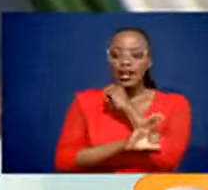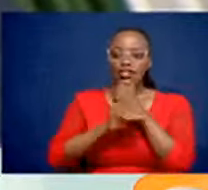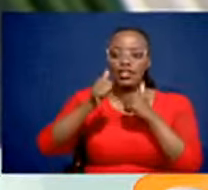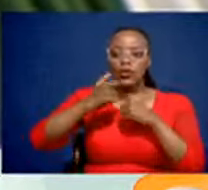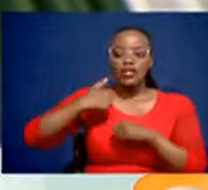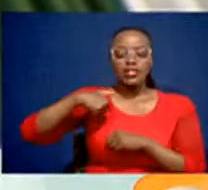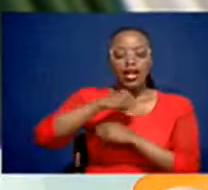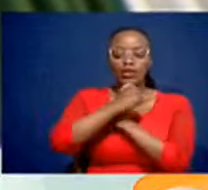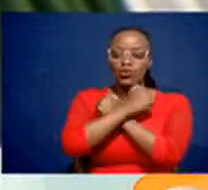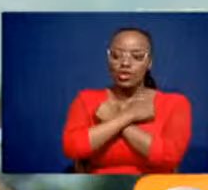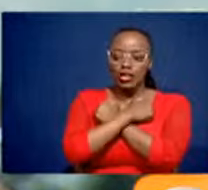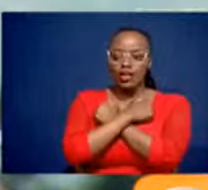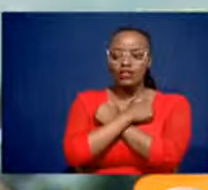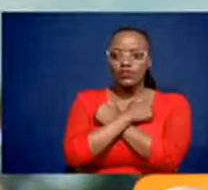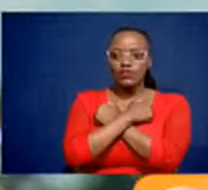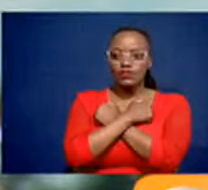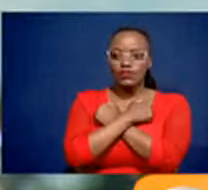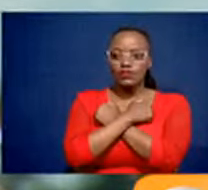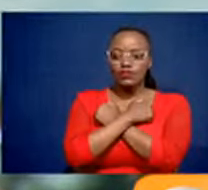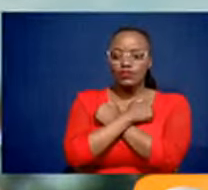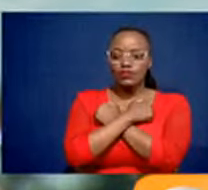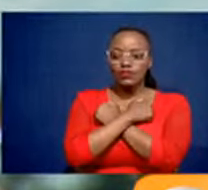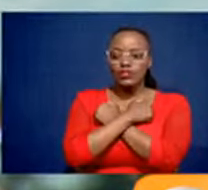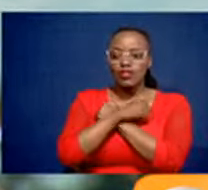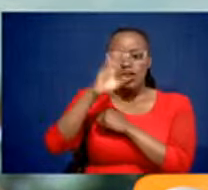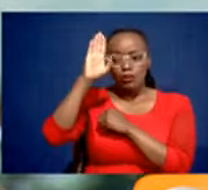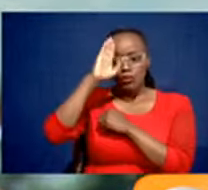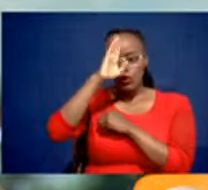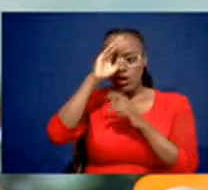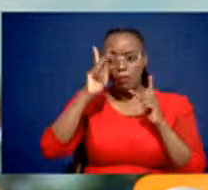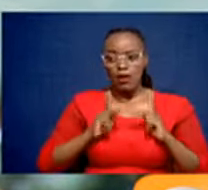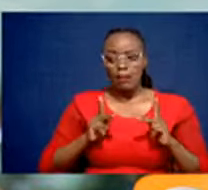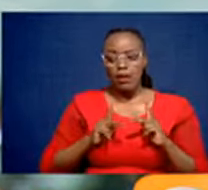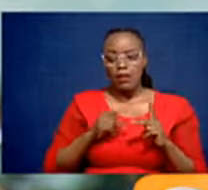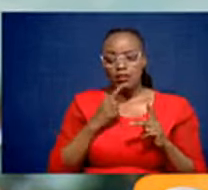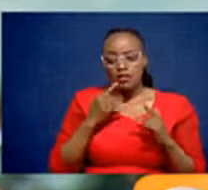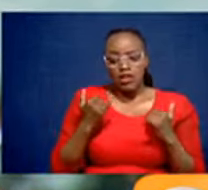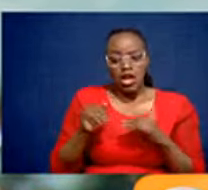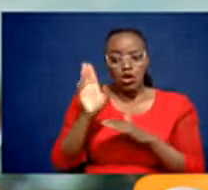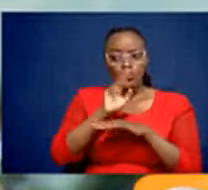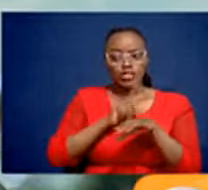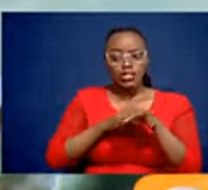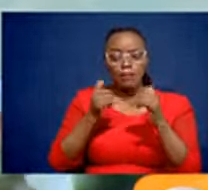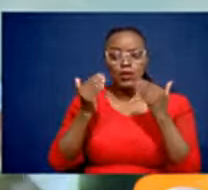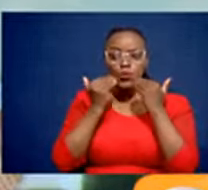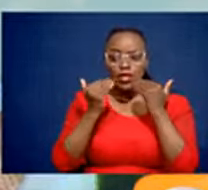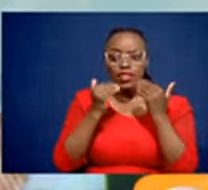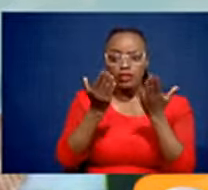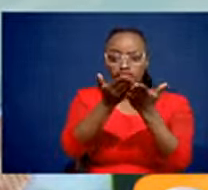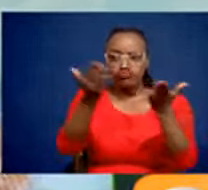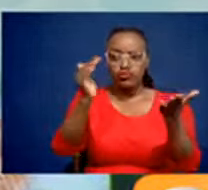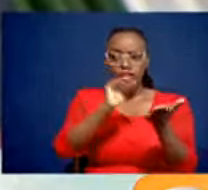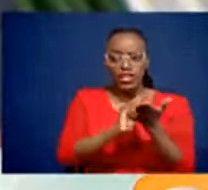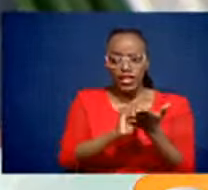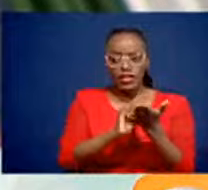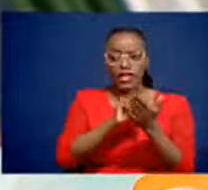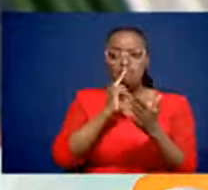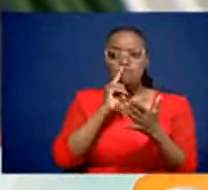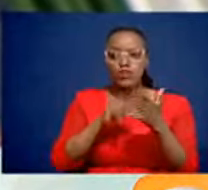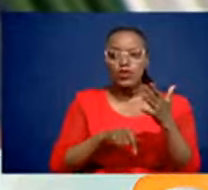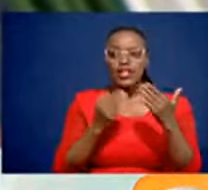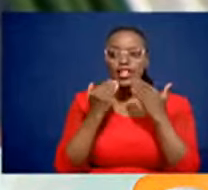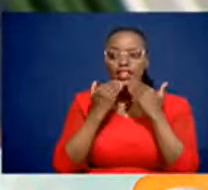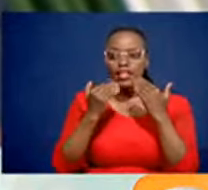we all love. Watu wa Bungoma, wacha mimi nichukue nafasi hii niwashukuru tena, niwaambie